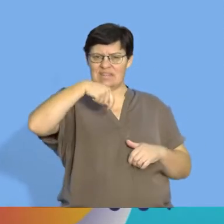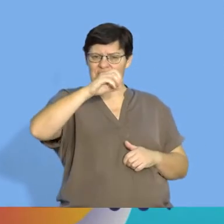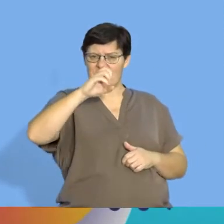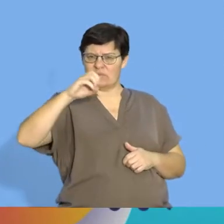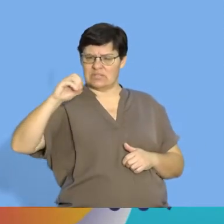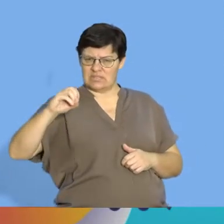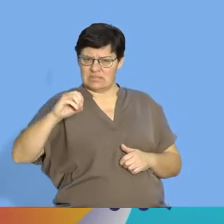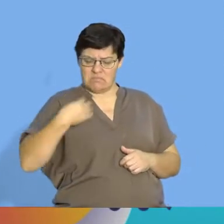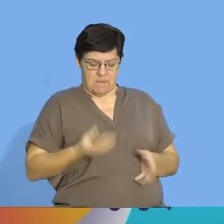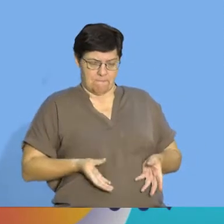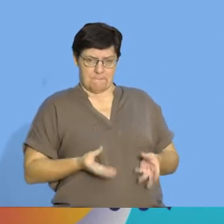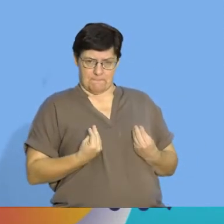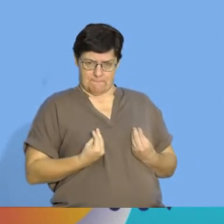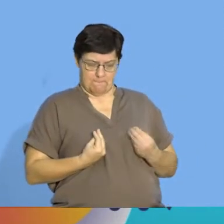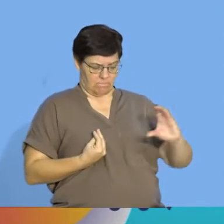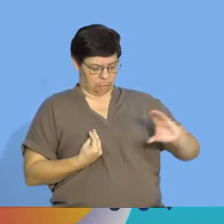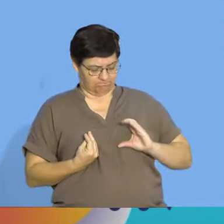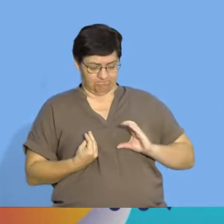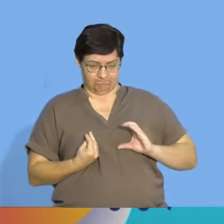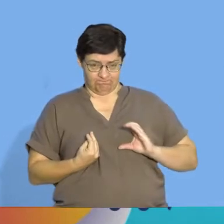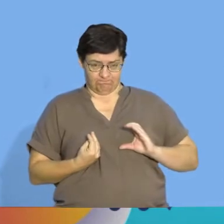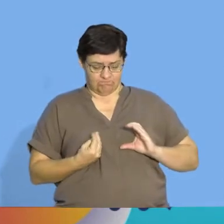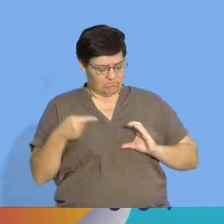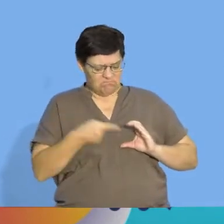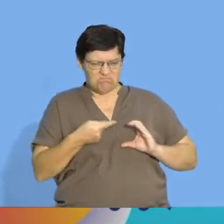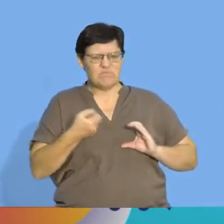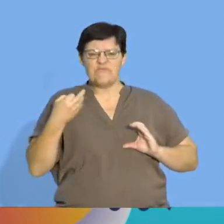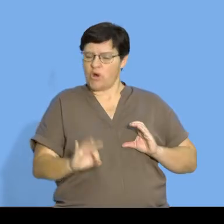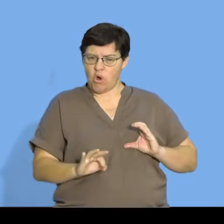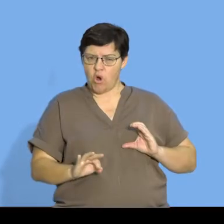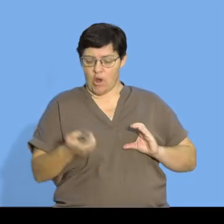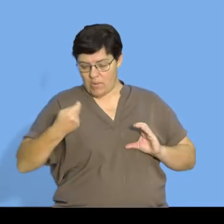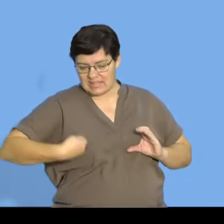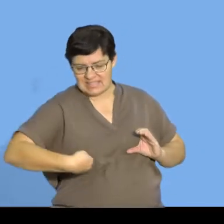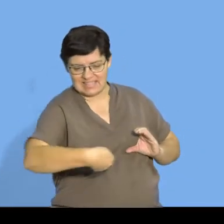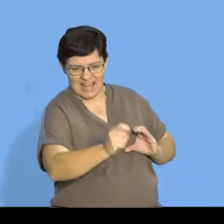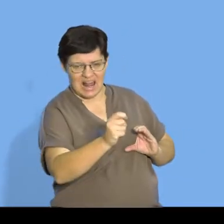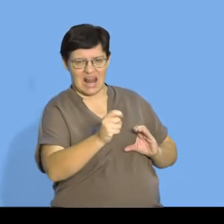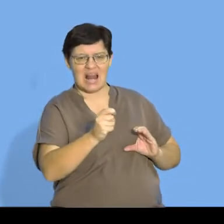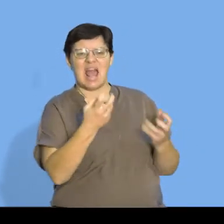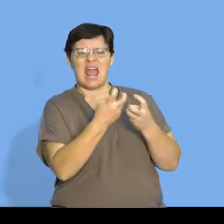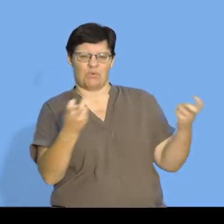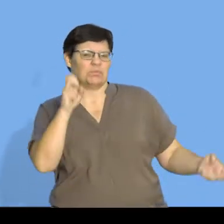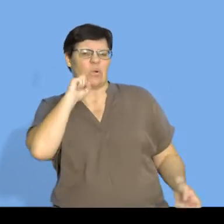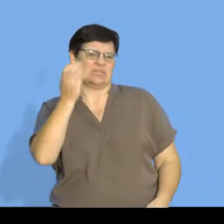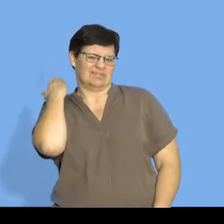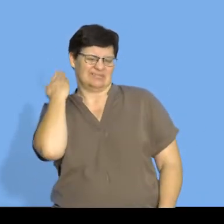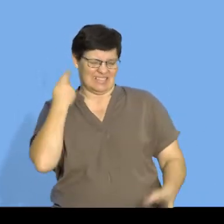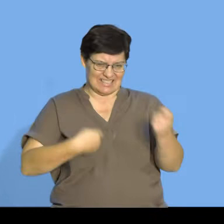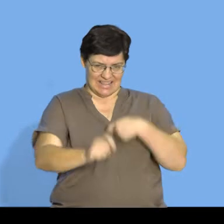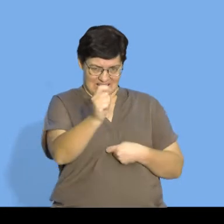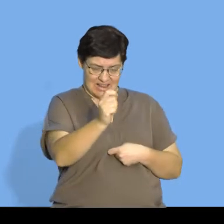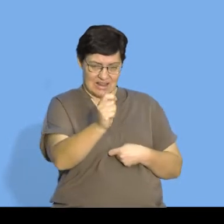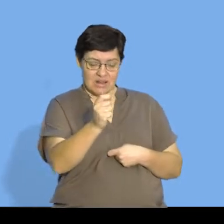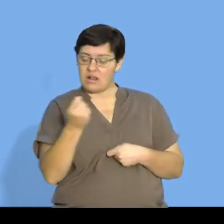17,000 Rand that you have received, right? For what? For selling old equipment must